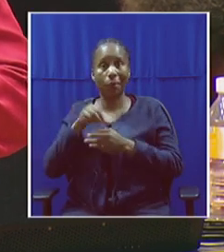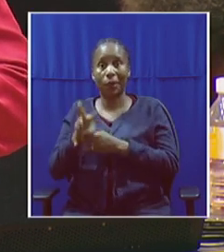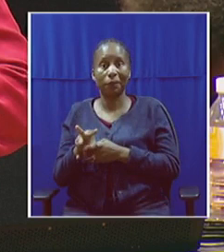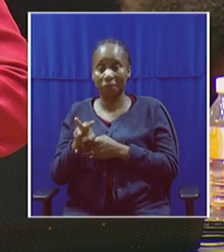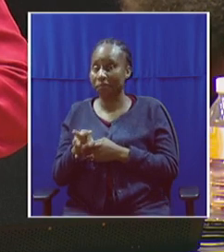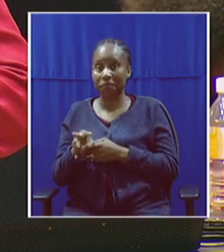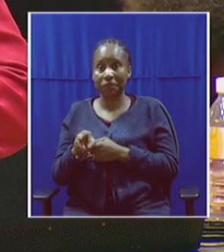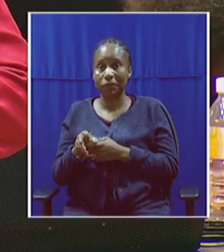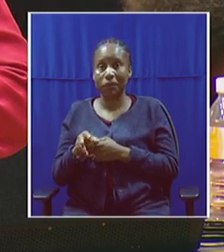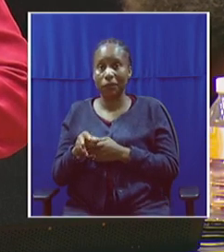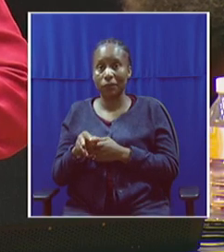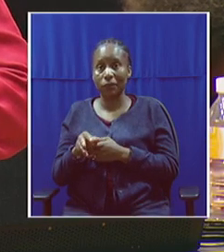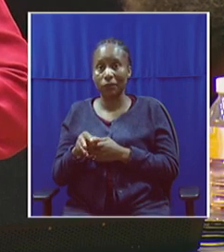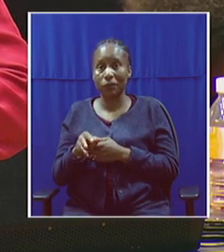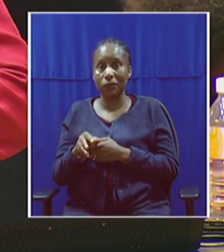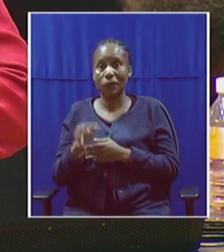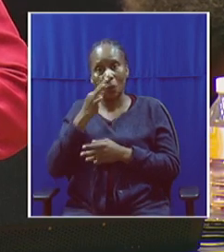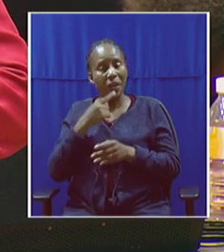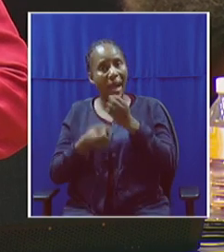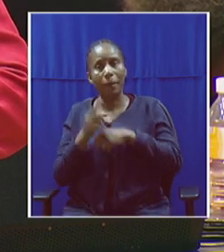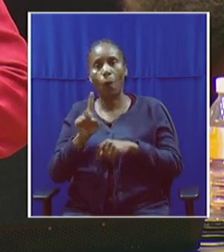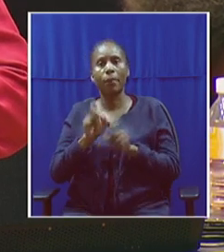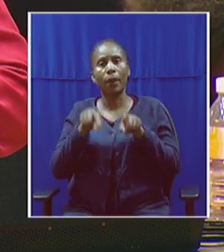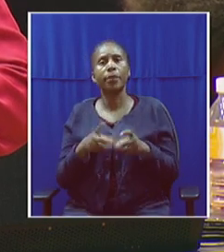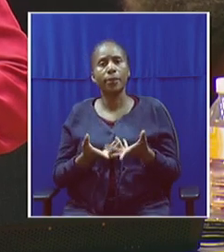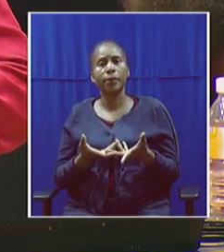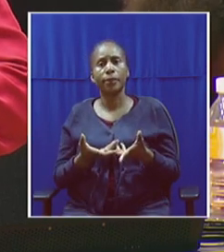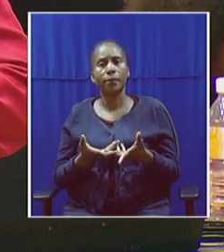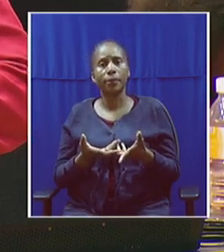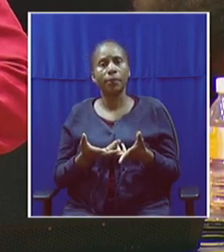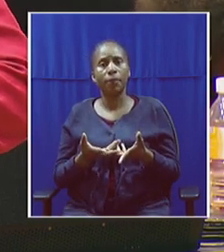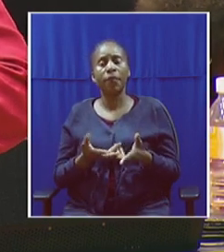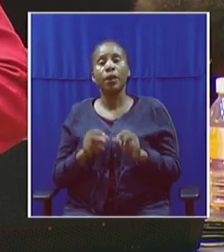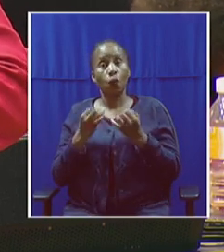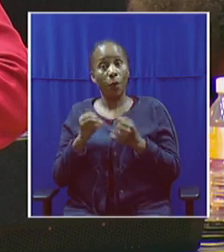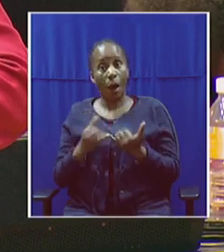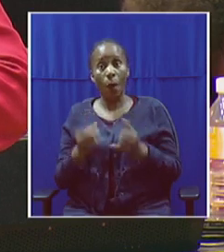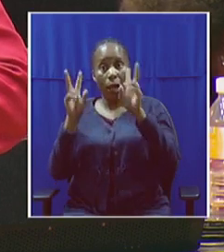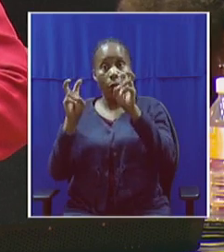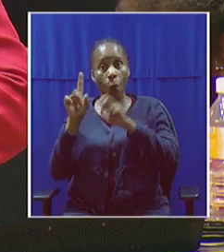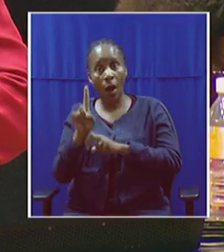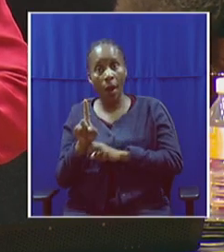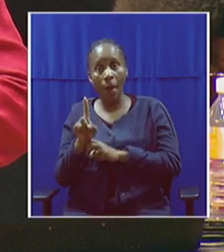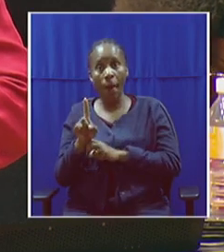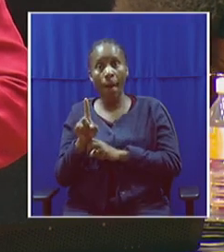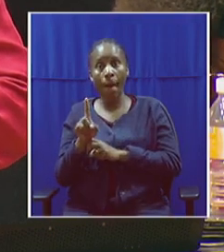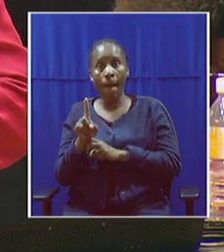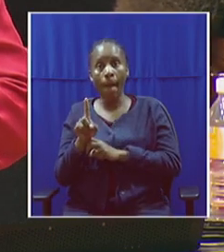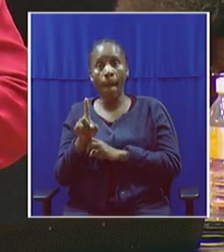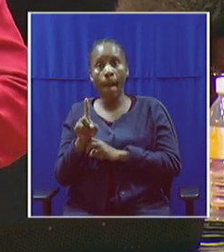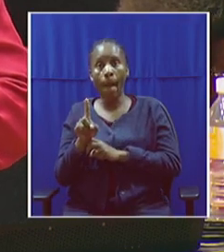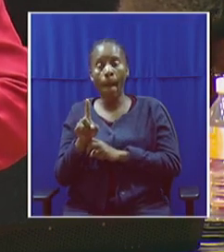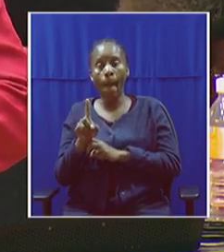anyhow in terms of uh what should effectively happen so the issue is is why don't you just